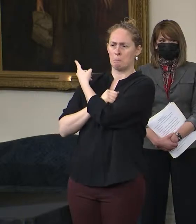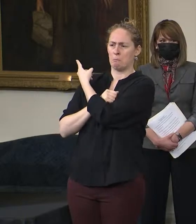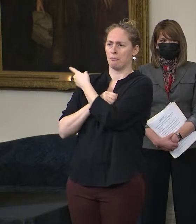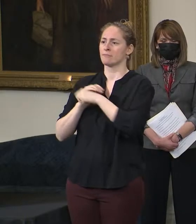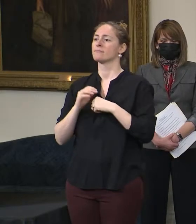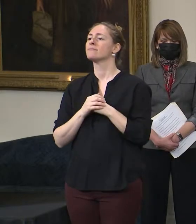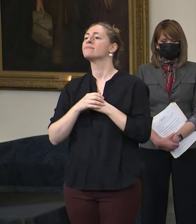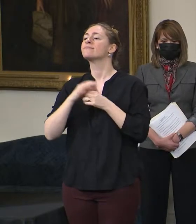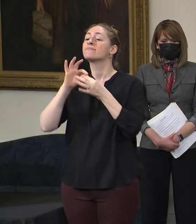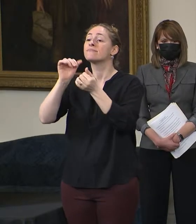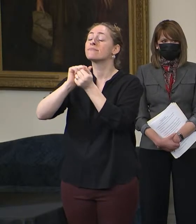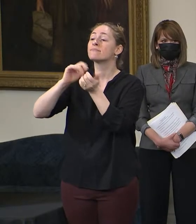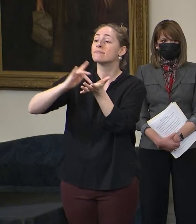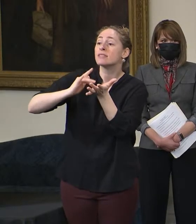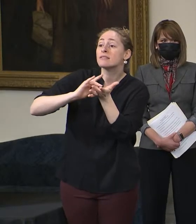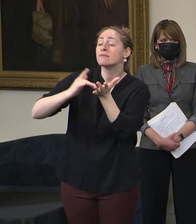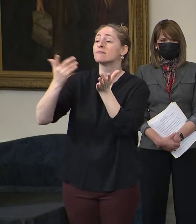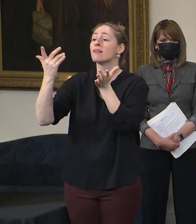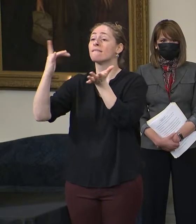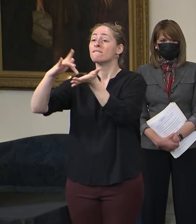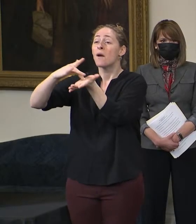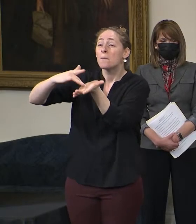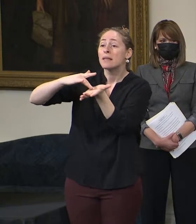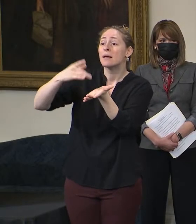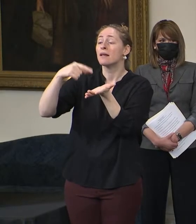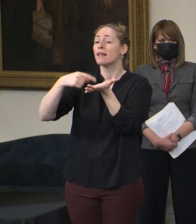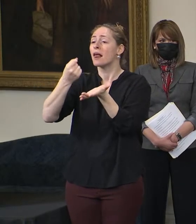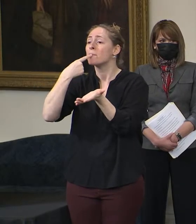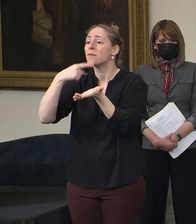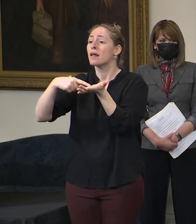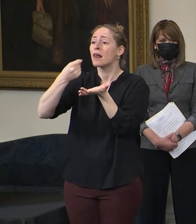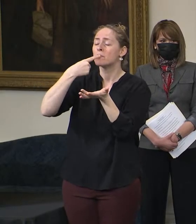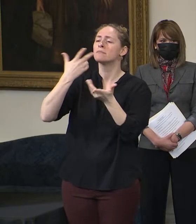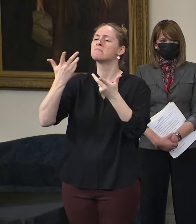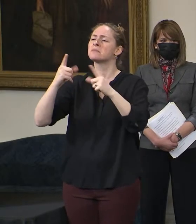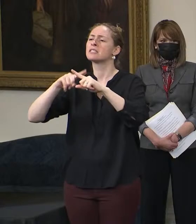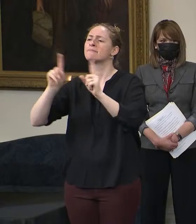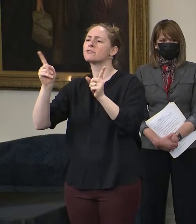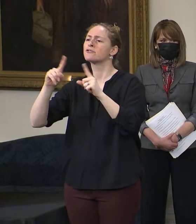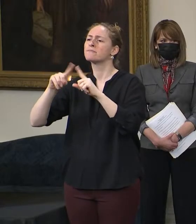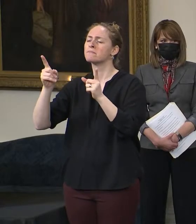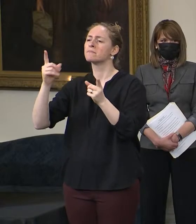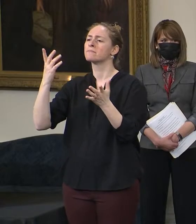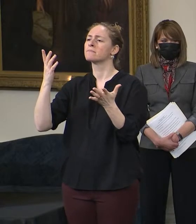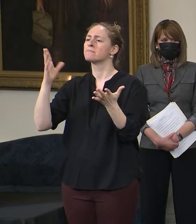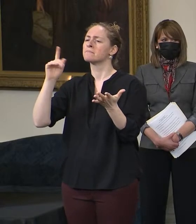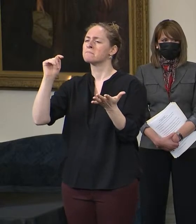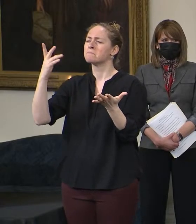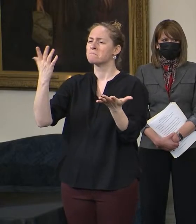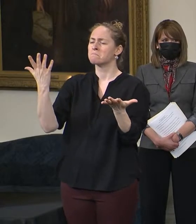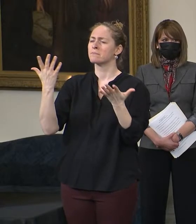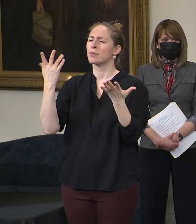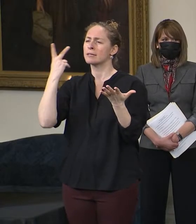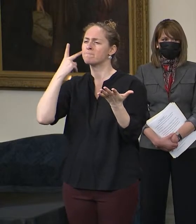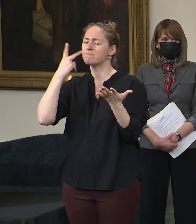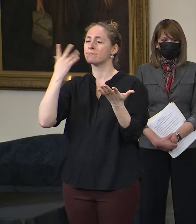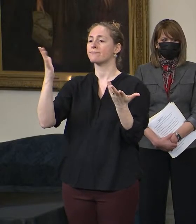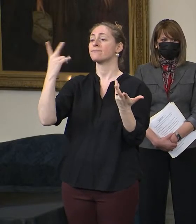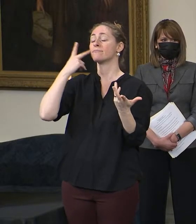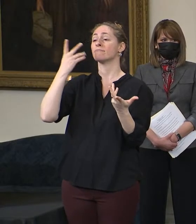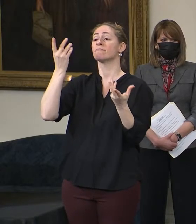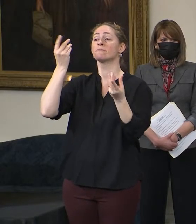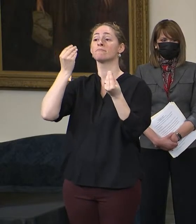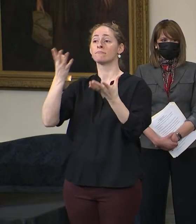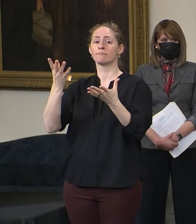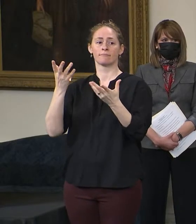and pharmacies everywhere, you'll be able to get the vaccine. There will be some limited, small amounts that will be